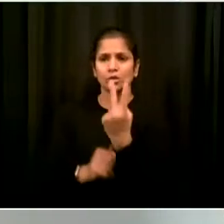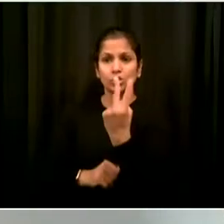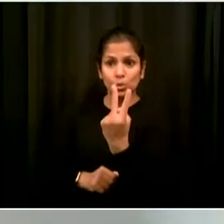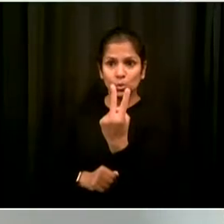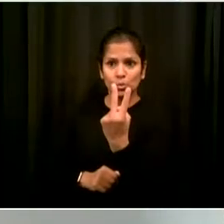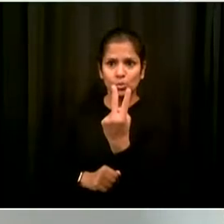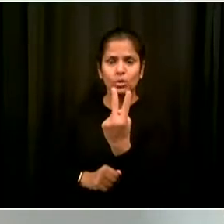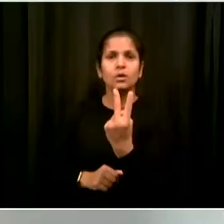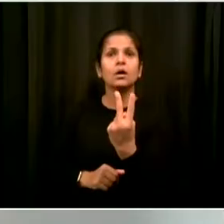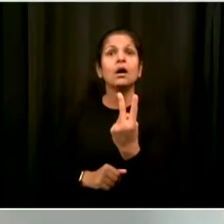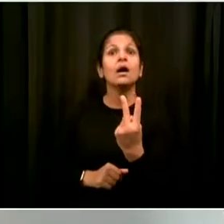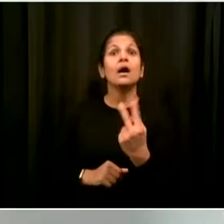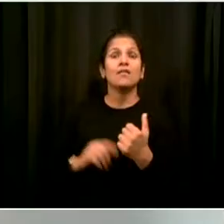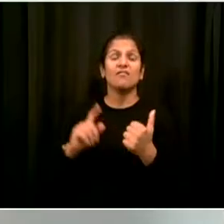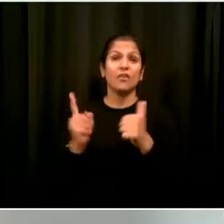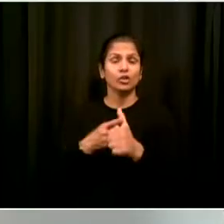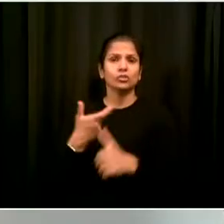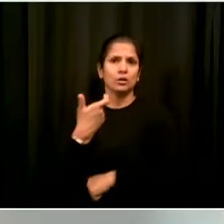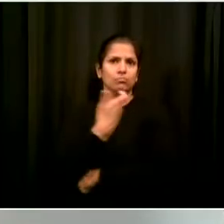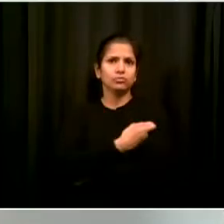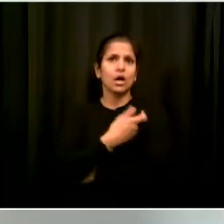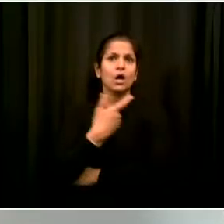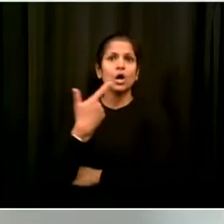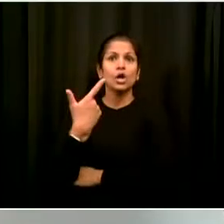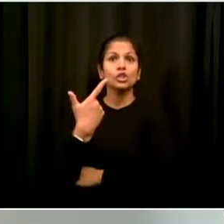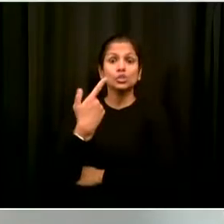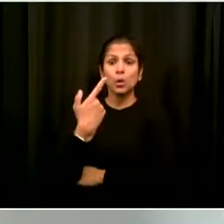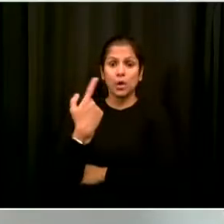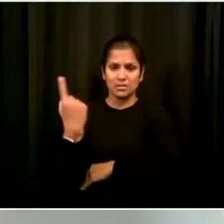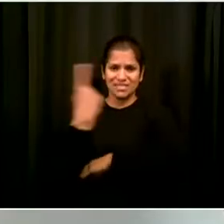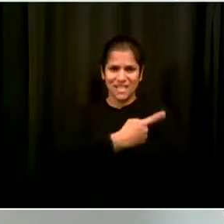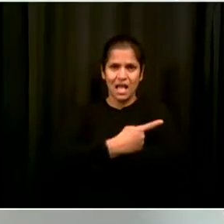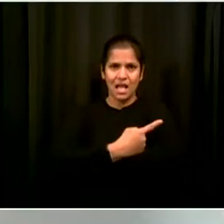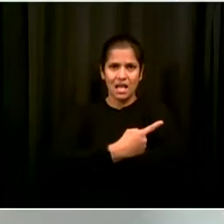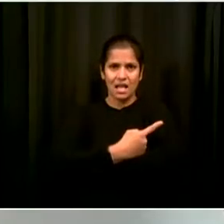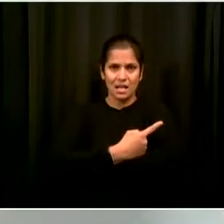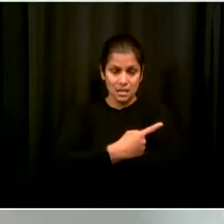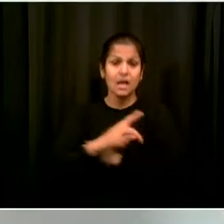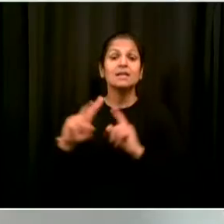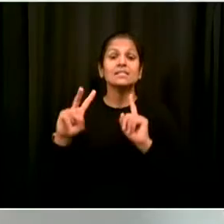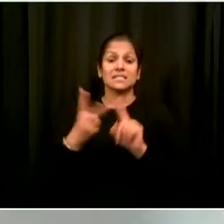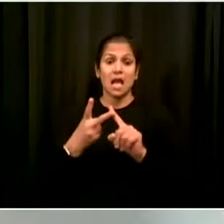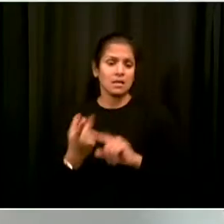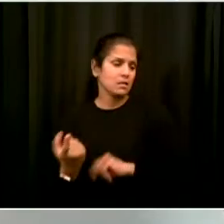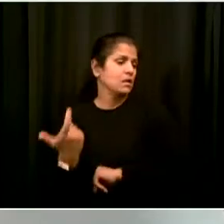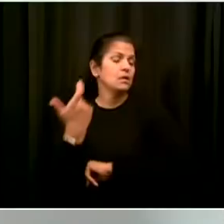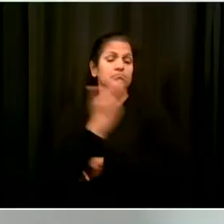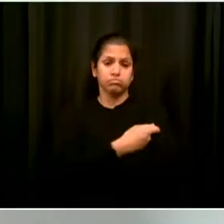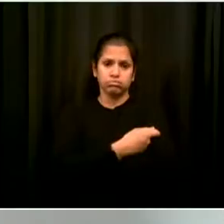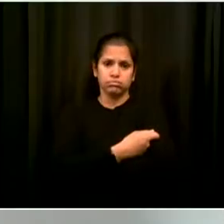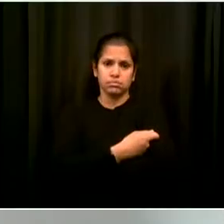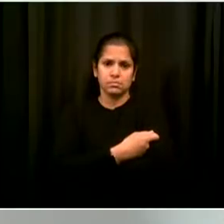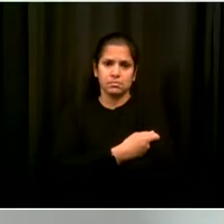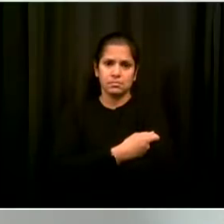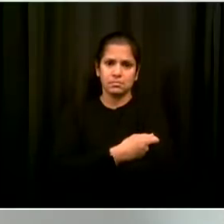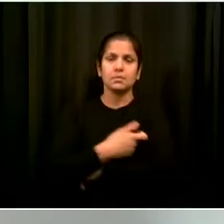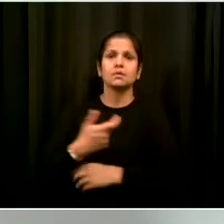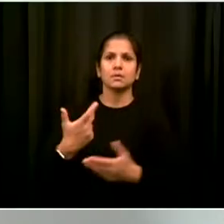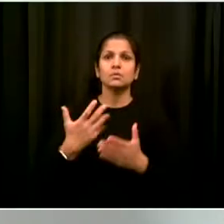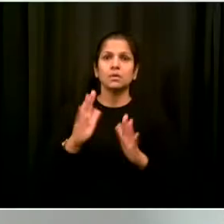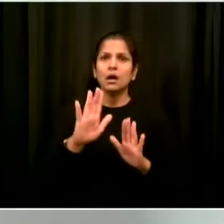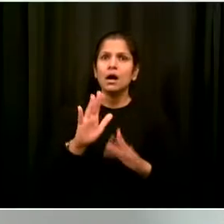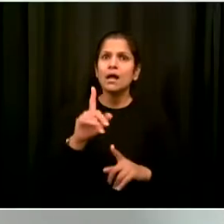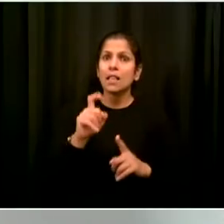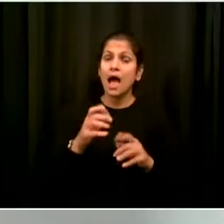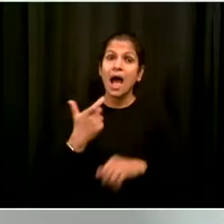will be called back and you'll get reminders, and you'll need to remind yourself to come back to get your second dose. We know there is some protection after the first dose, but